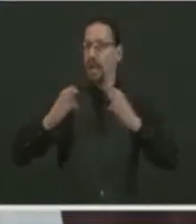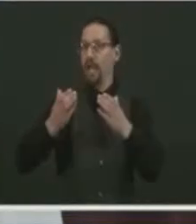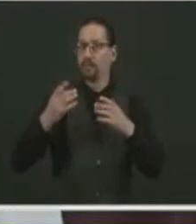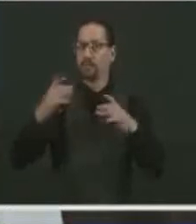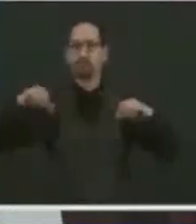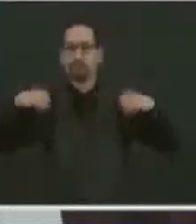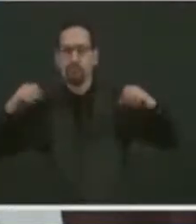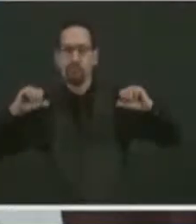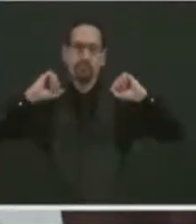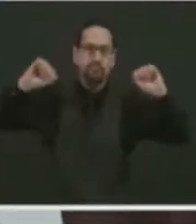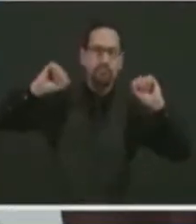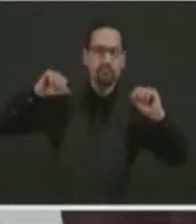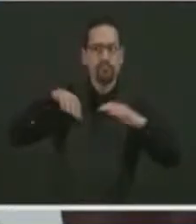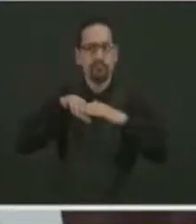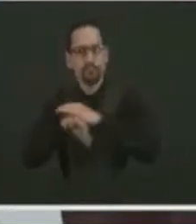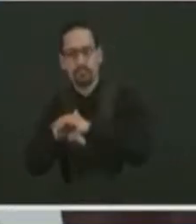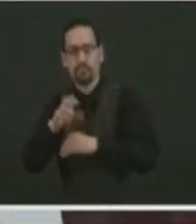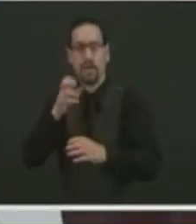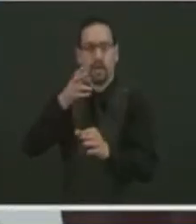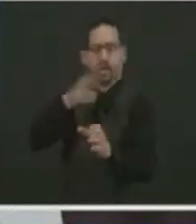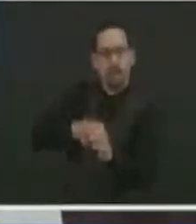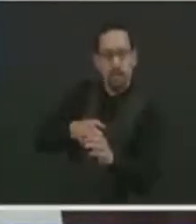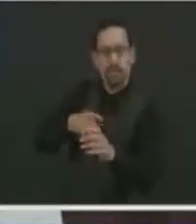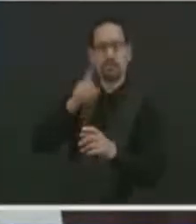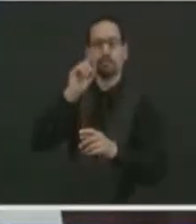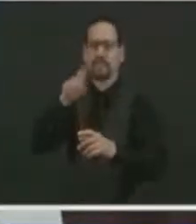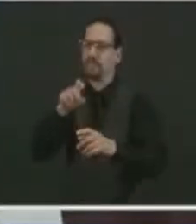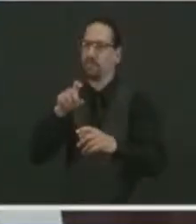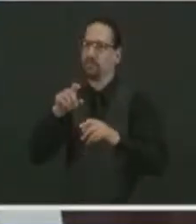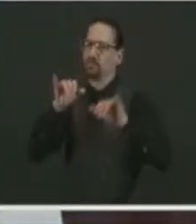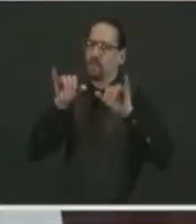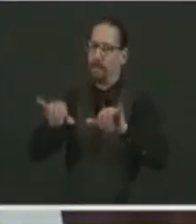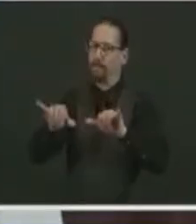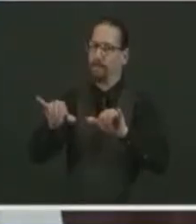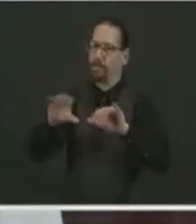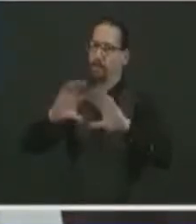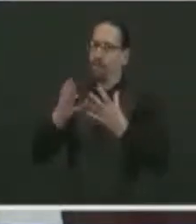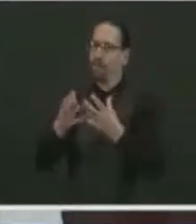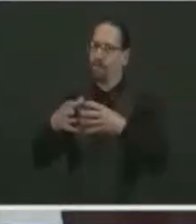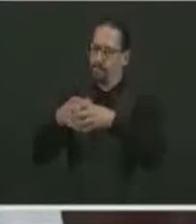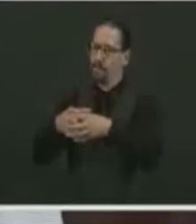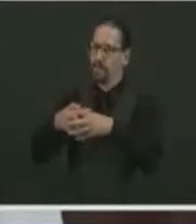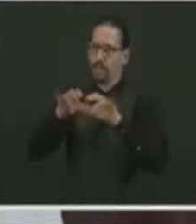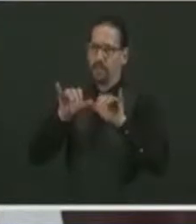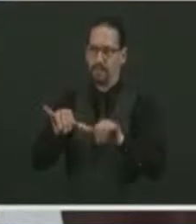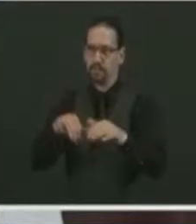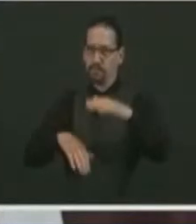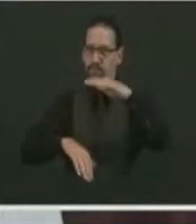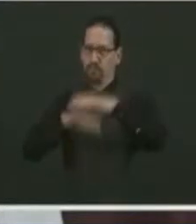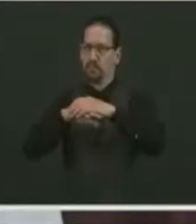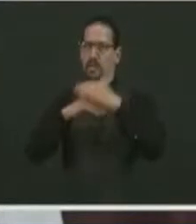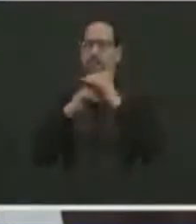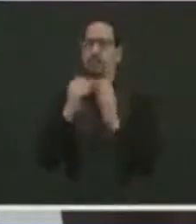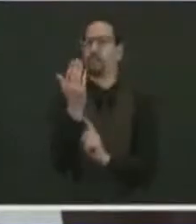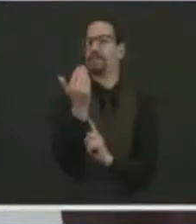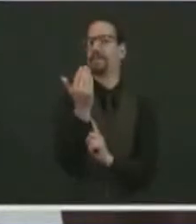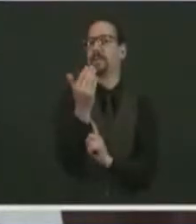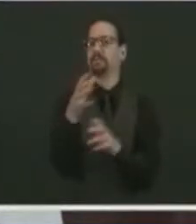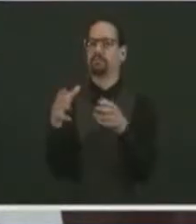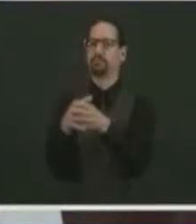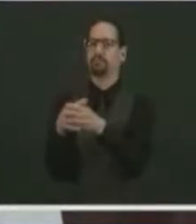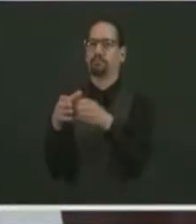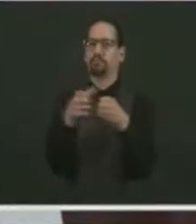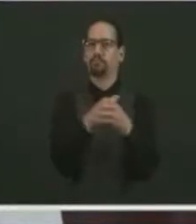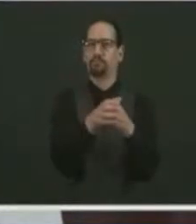stay in the same consistent class with the same maximum of 15 people. Locker rooms will not be open in this